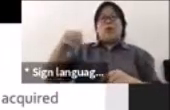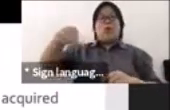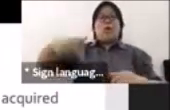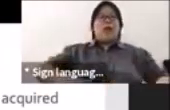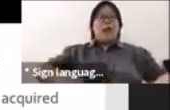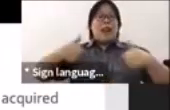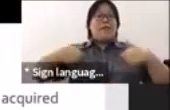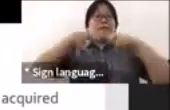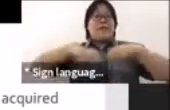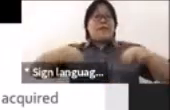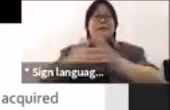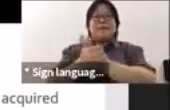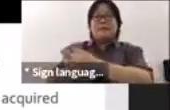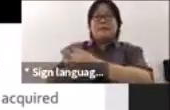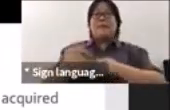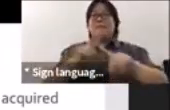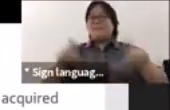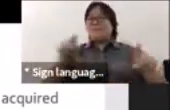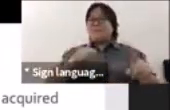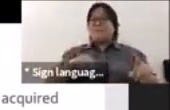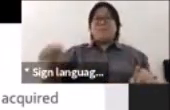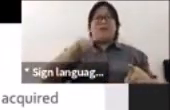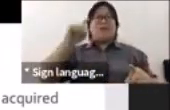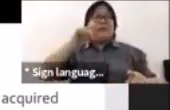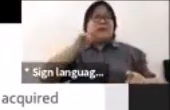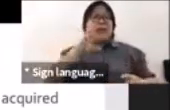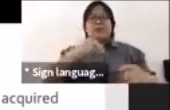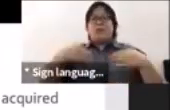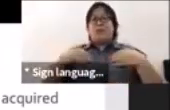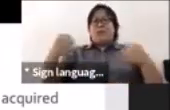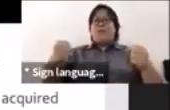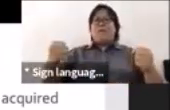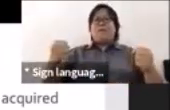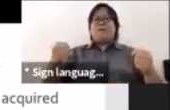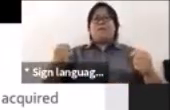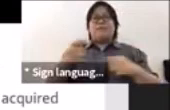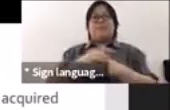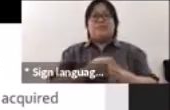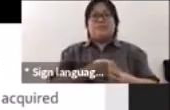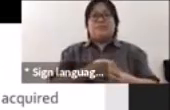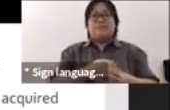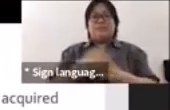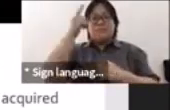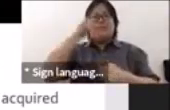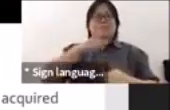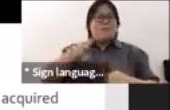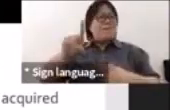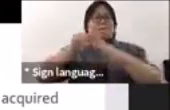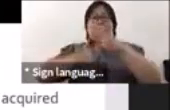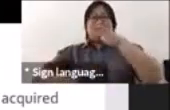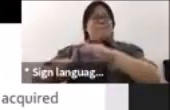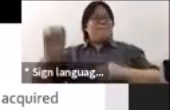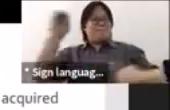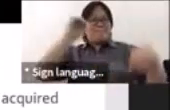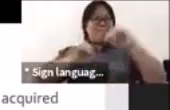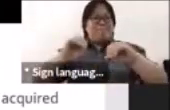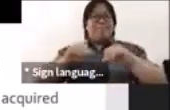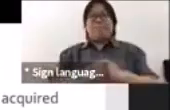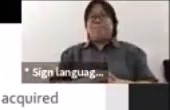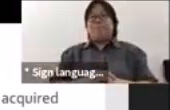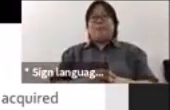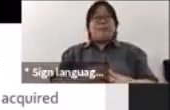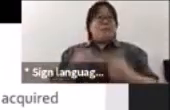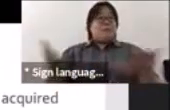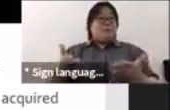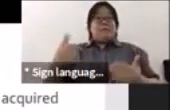study scale, but there the sexual and reproductive health right components is really missing. For this reason, I